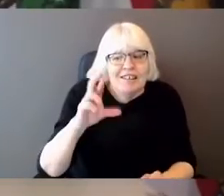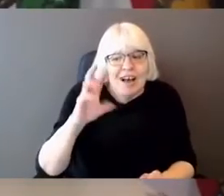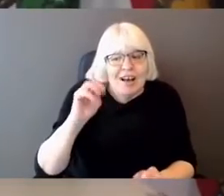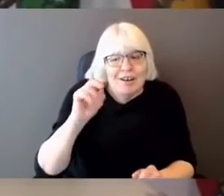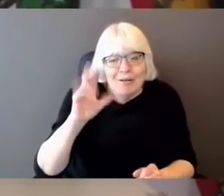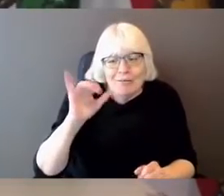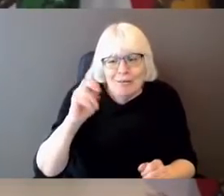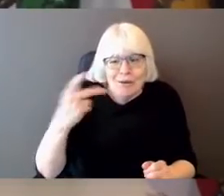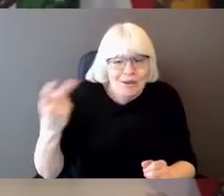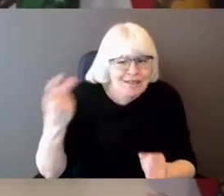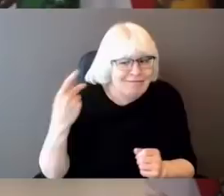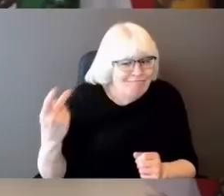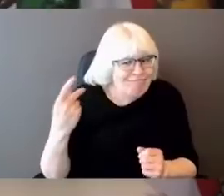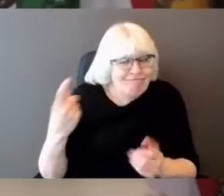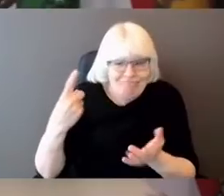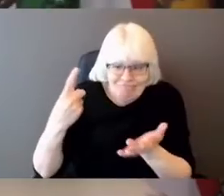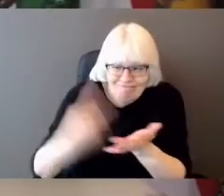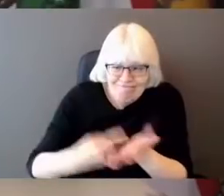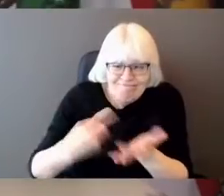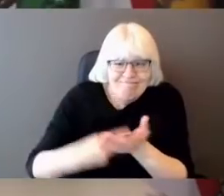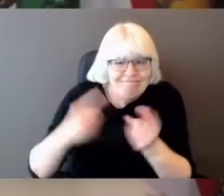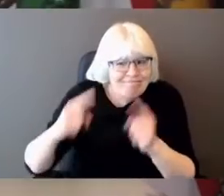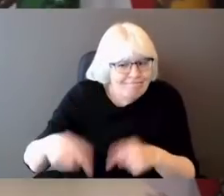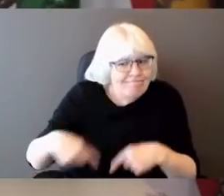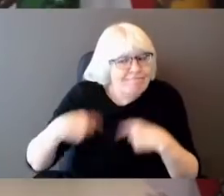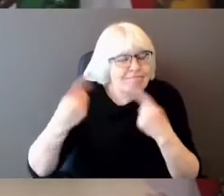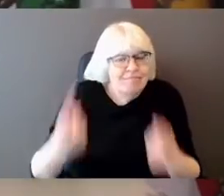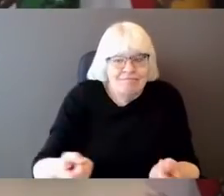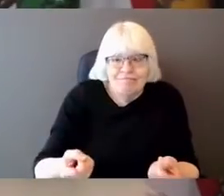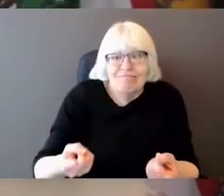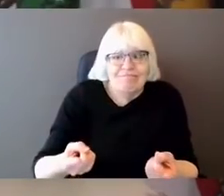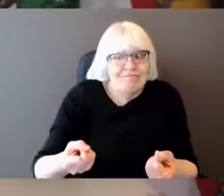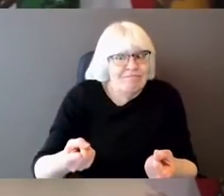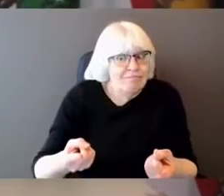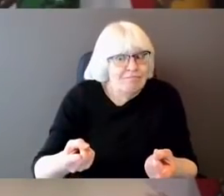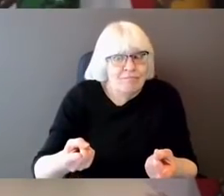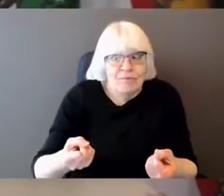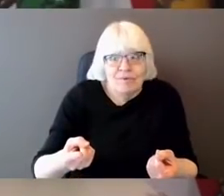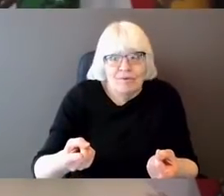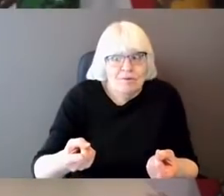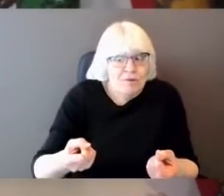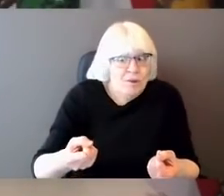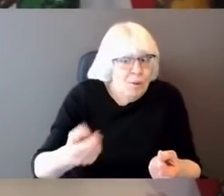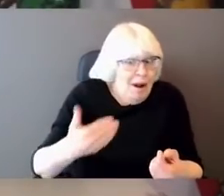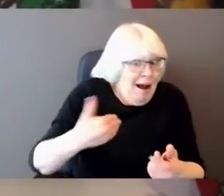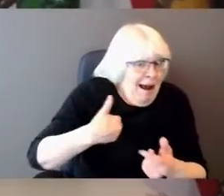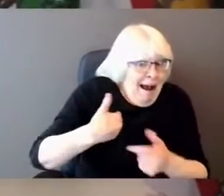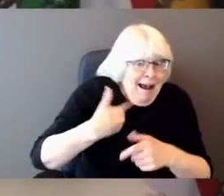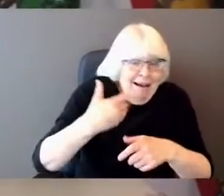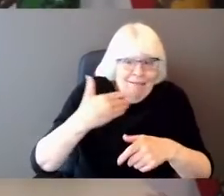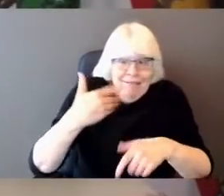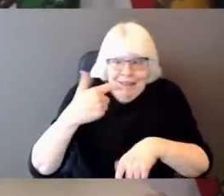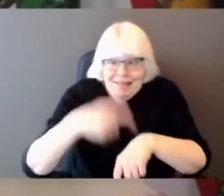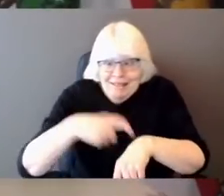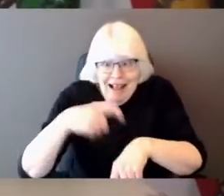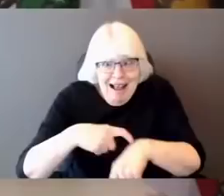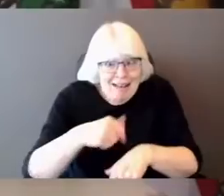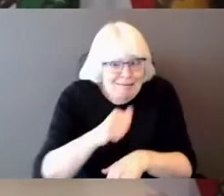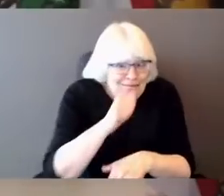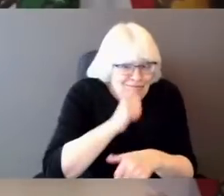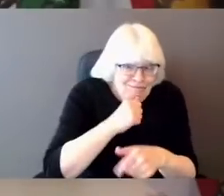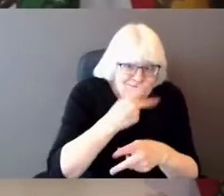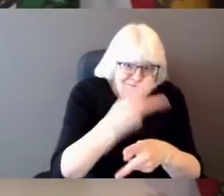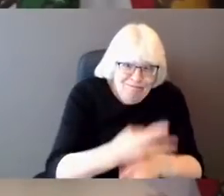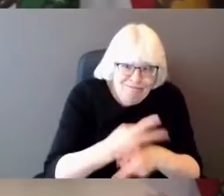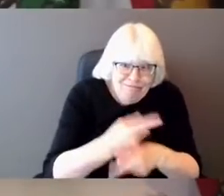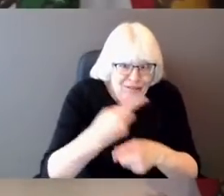transition for a lot of different people. Maybe for me, for example, I will be flying in an airplane. I